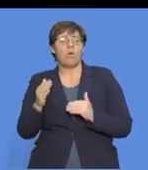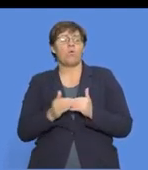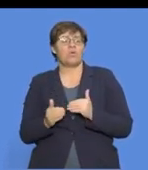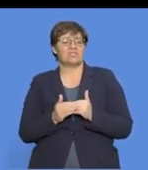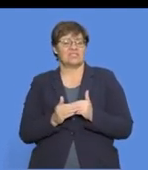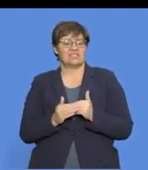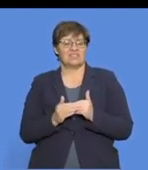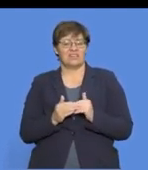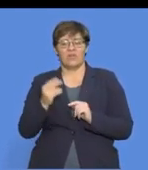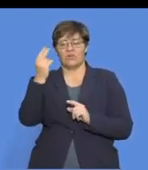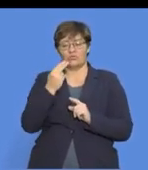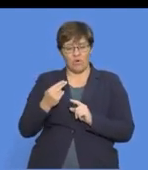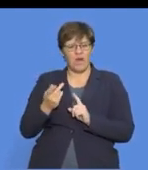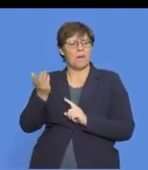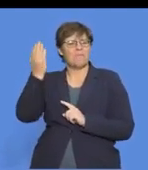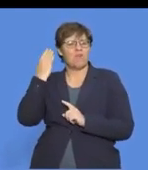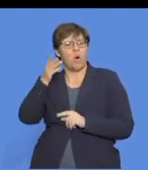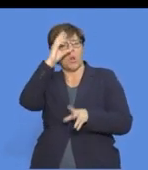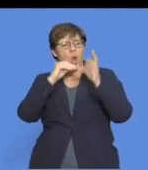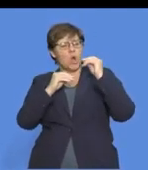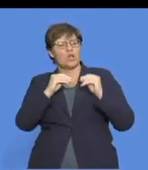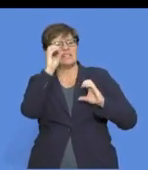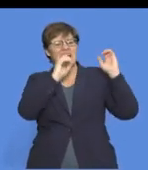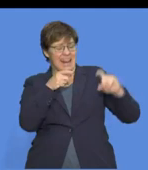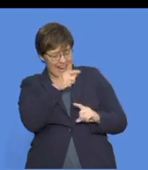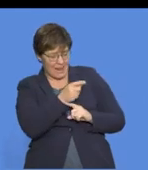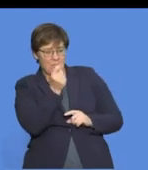that you did when you learnt about the cells.